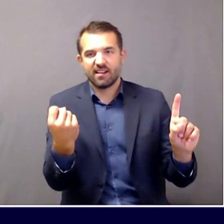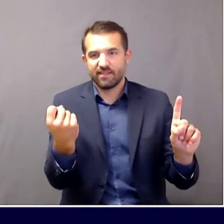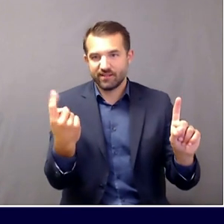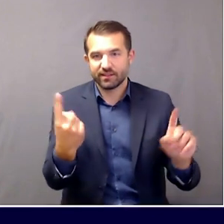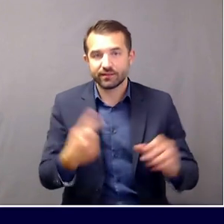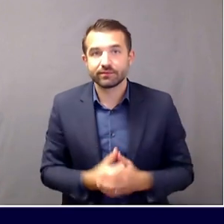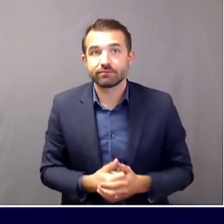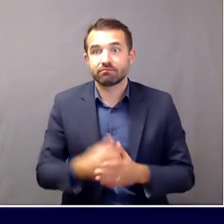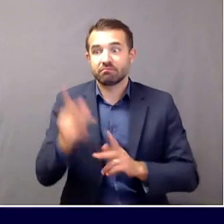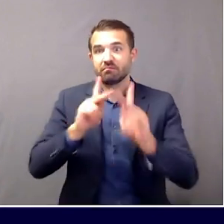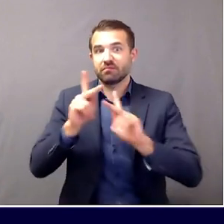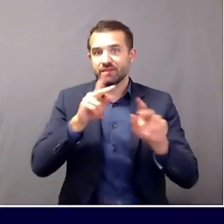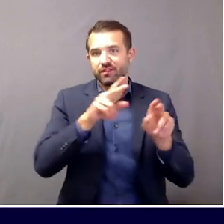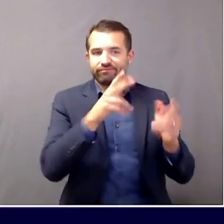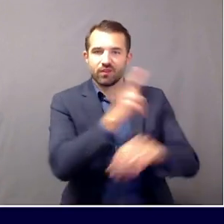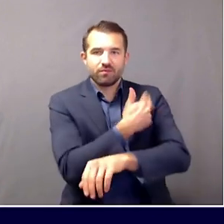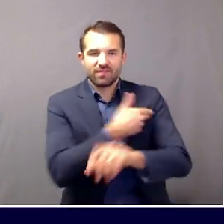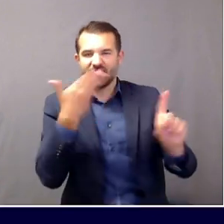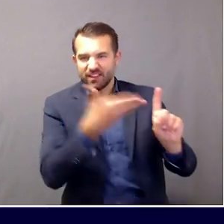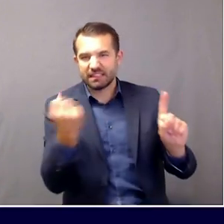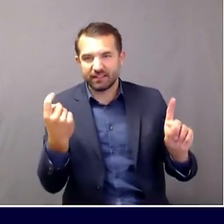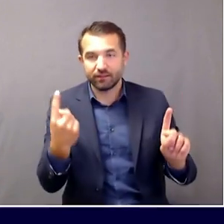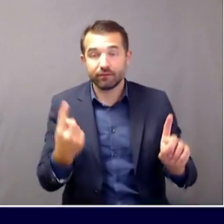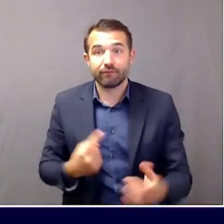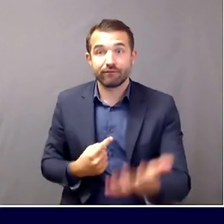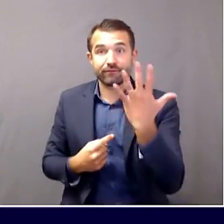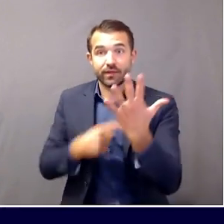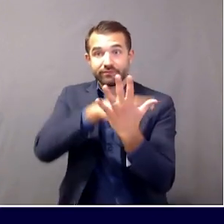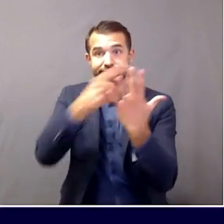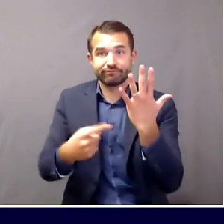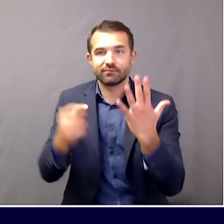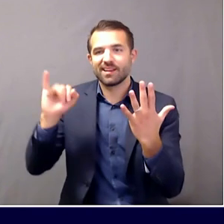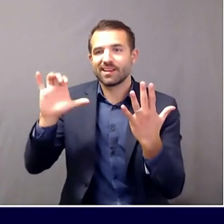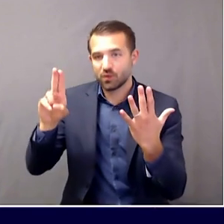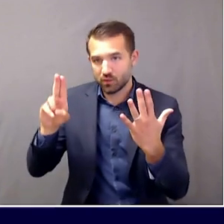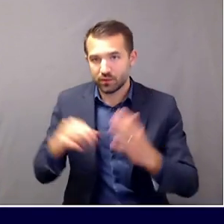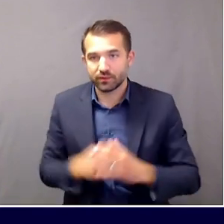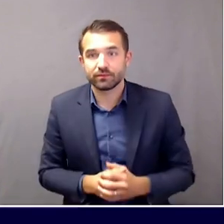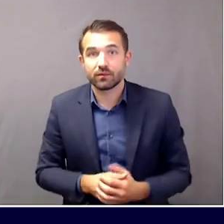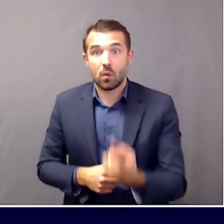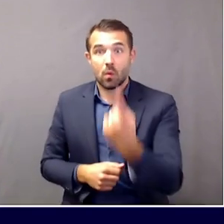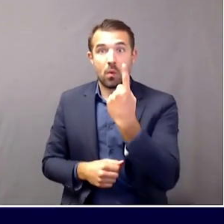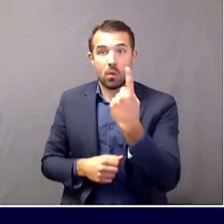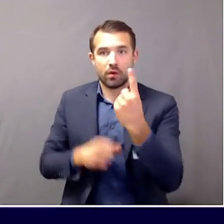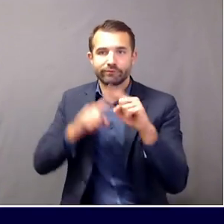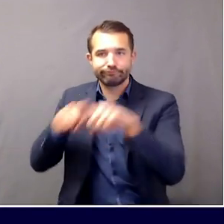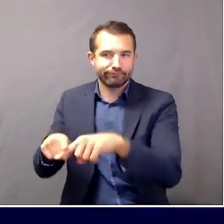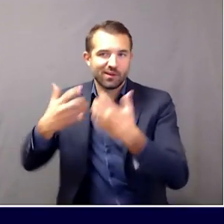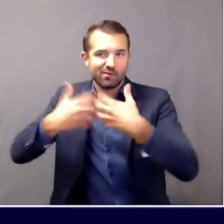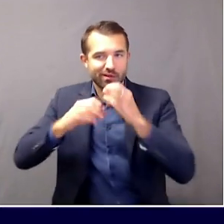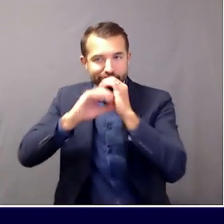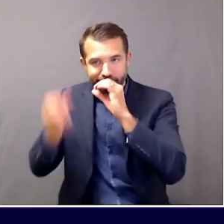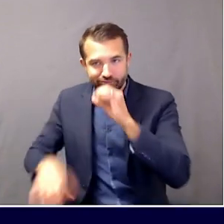are currently in the hospital, five of whom are in the intensive care unit and one of whom is on a ventilator.